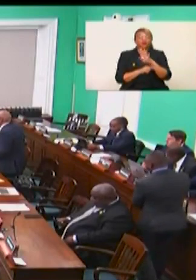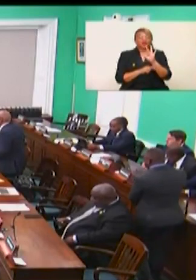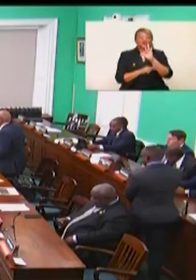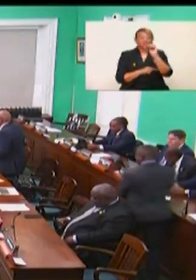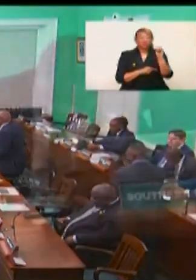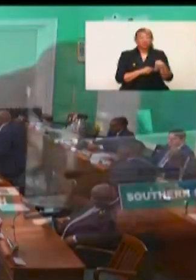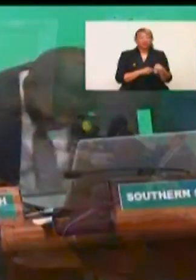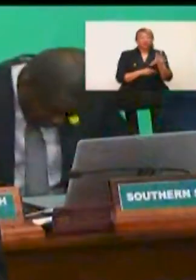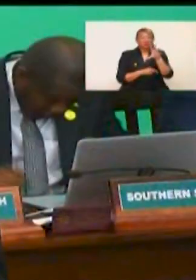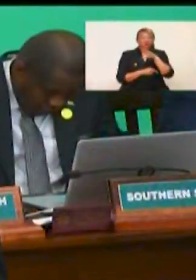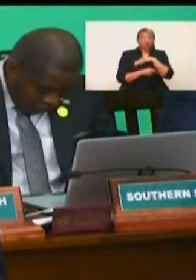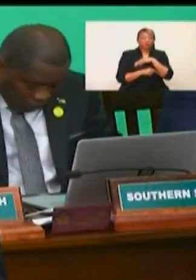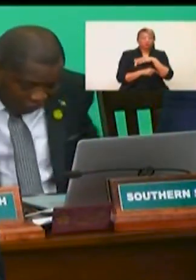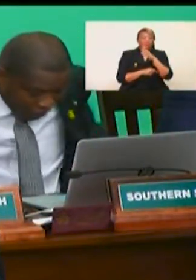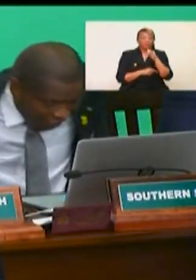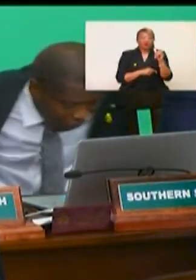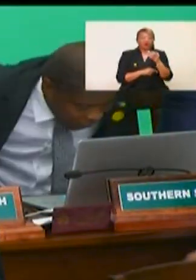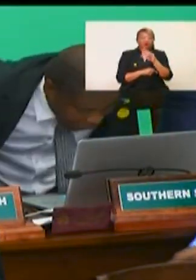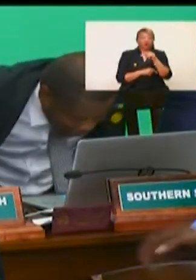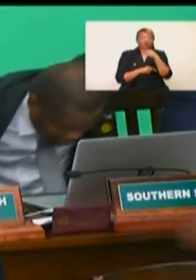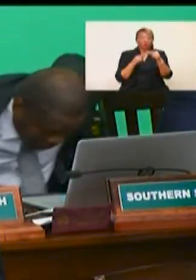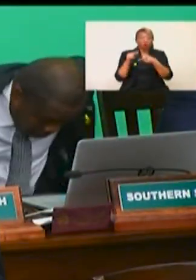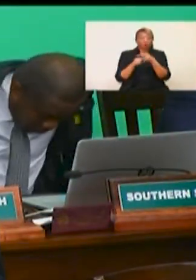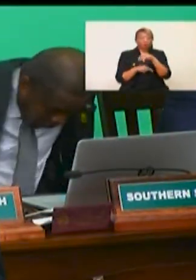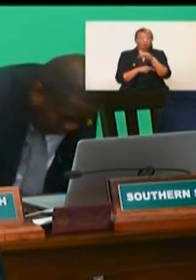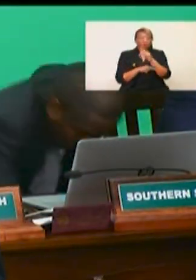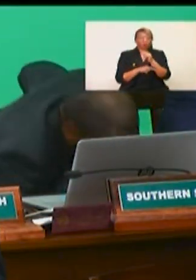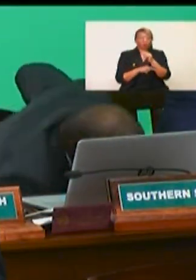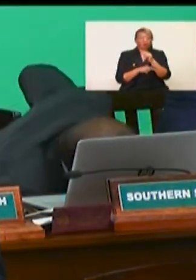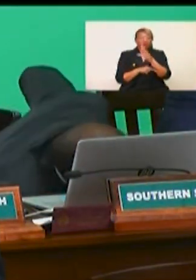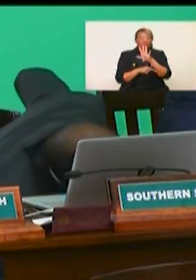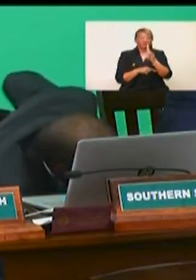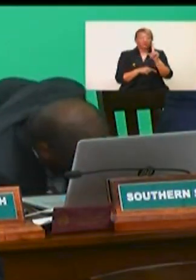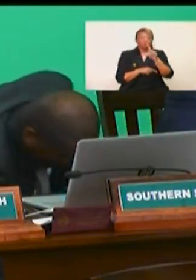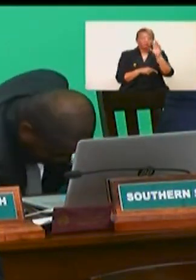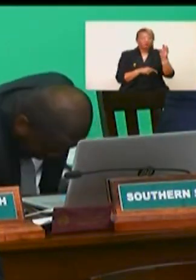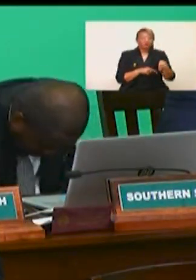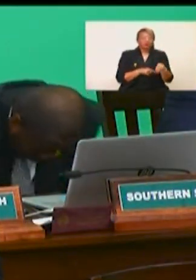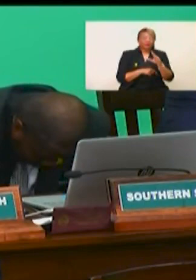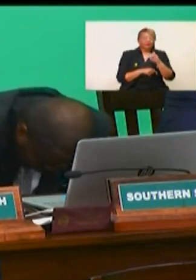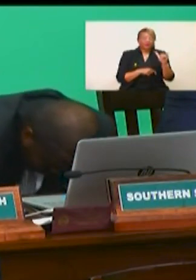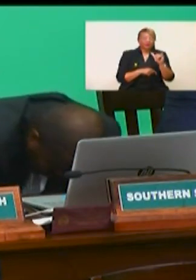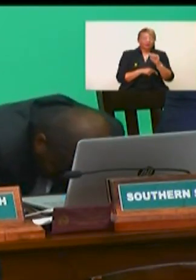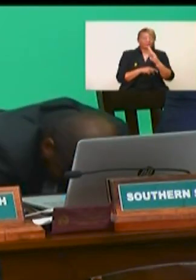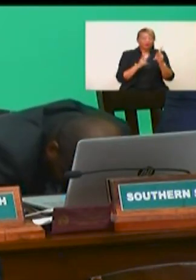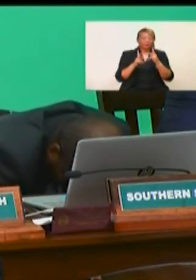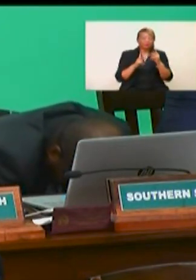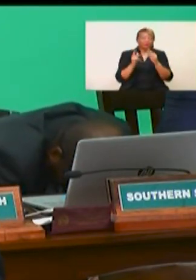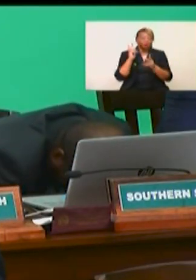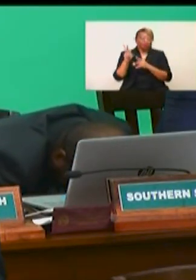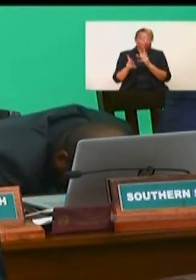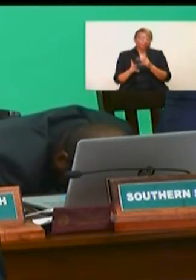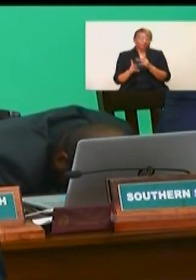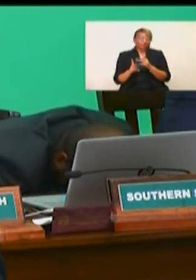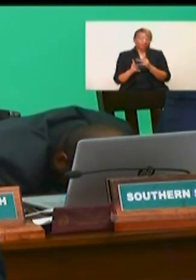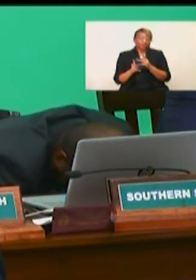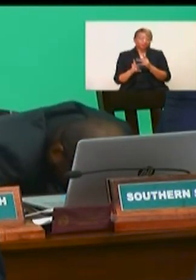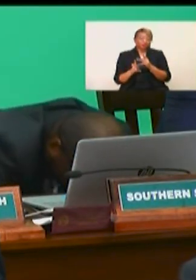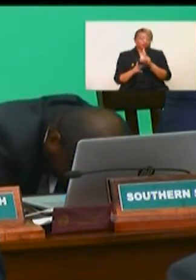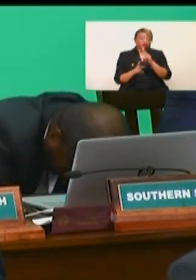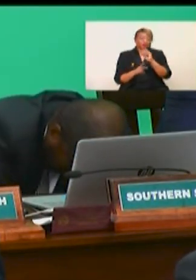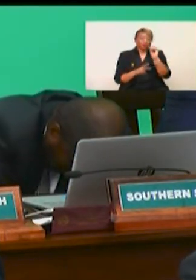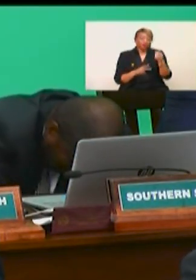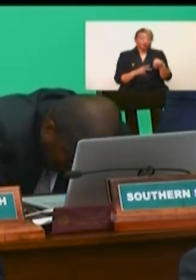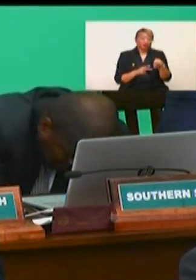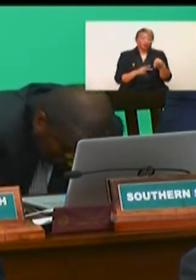49% is owned by Global Port Holdings, 51% by the Bahamian populace, of which